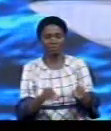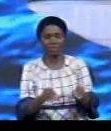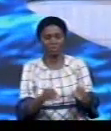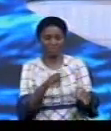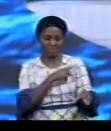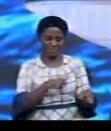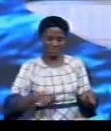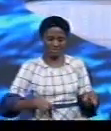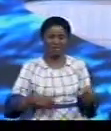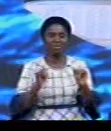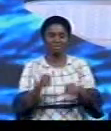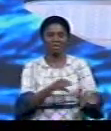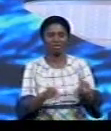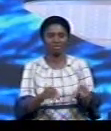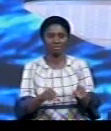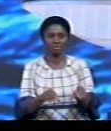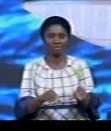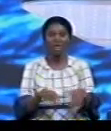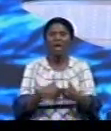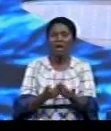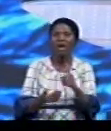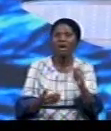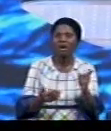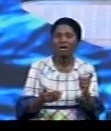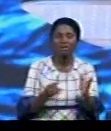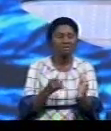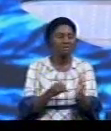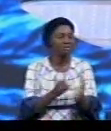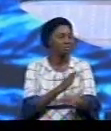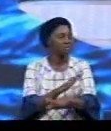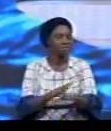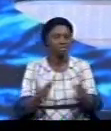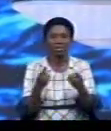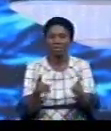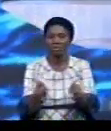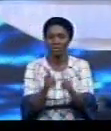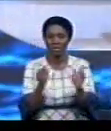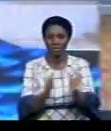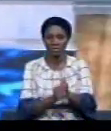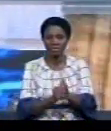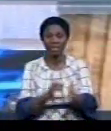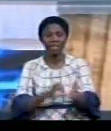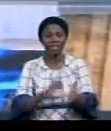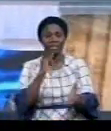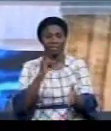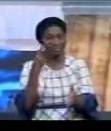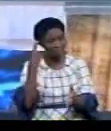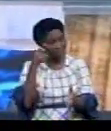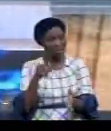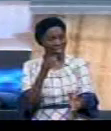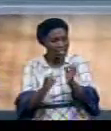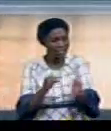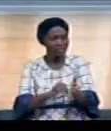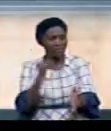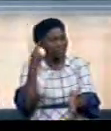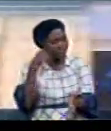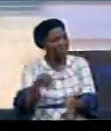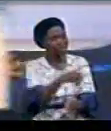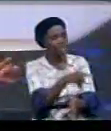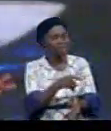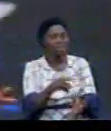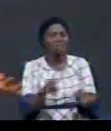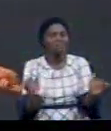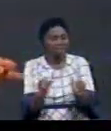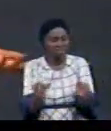can do? It doesn't happen that way. If it's for them, it's also for us. No, it doesn't happen.